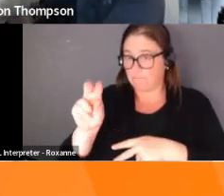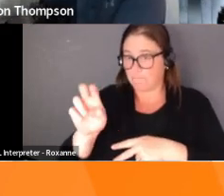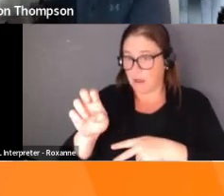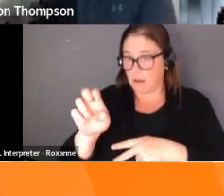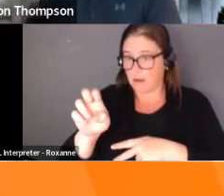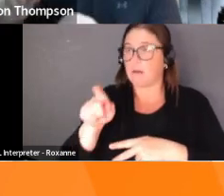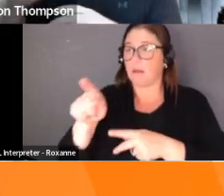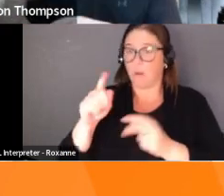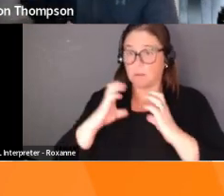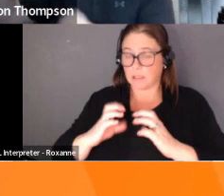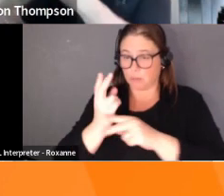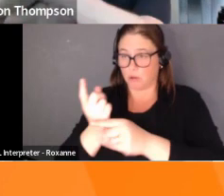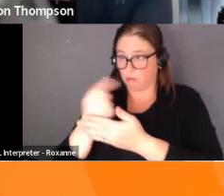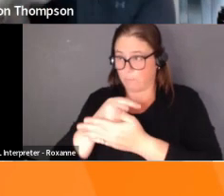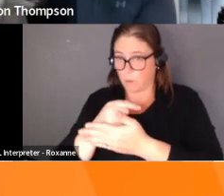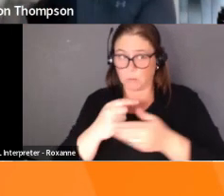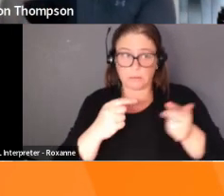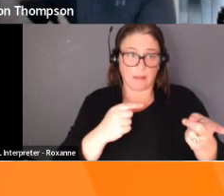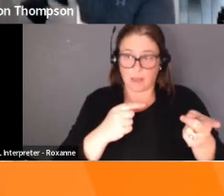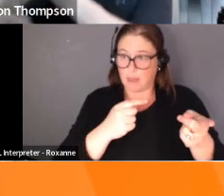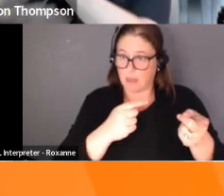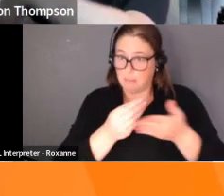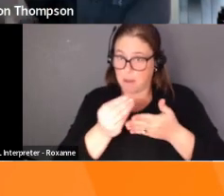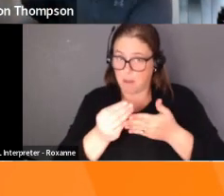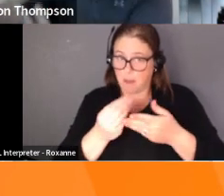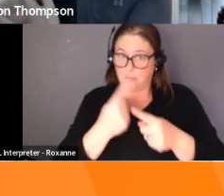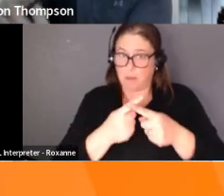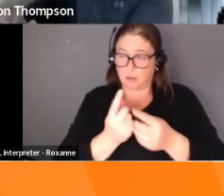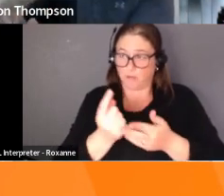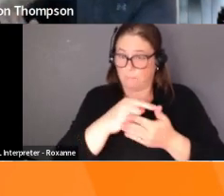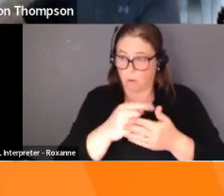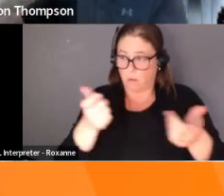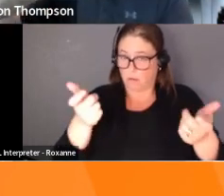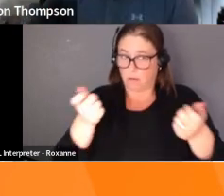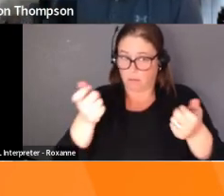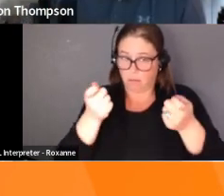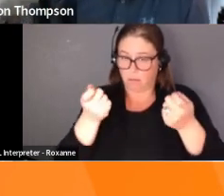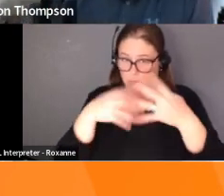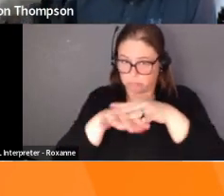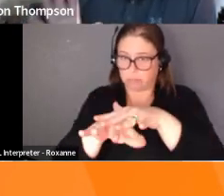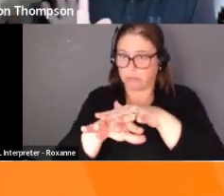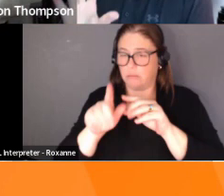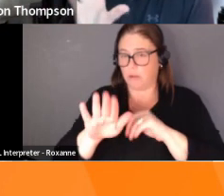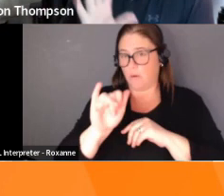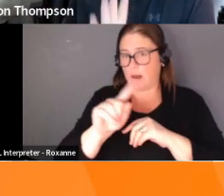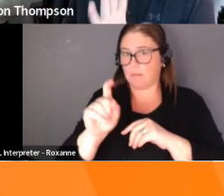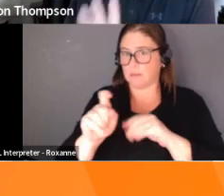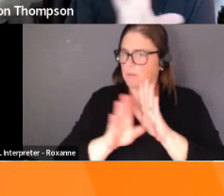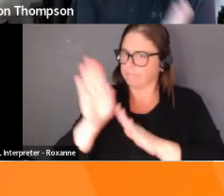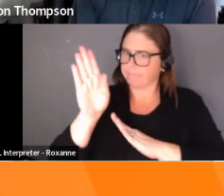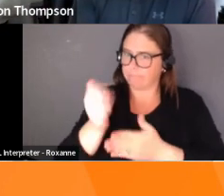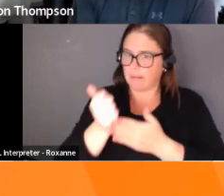problem where we have to get some energy into the system to have it keep going and growing. Okay,